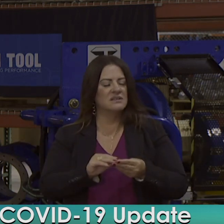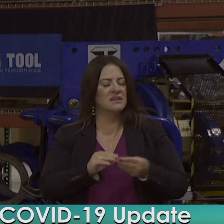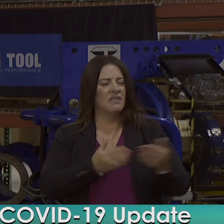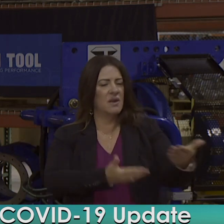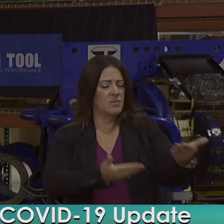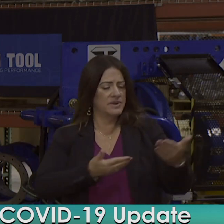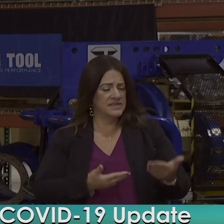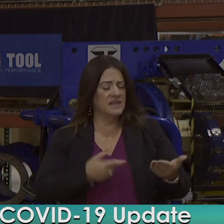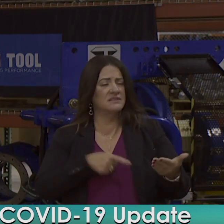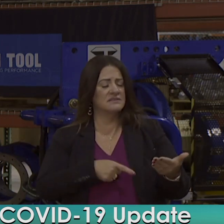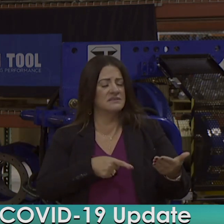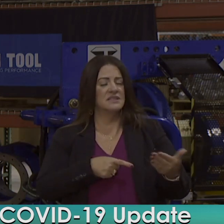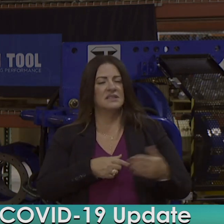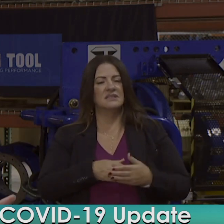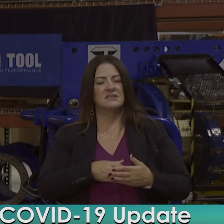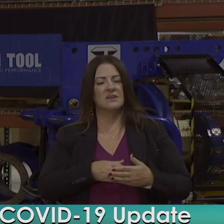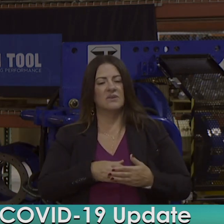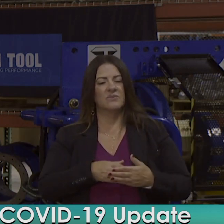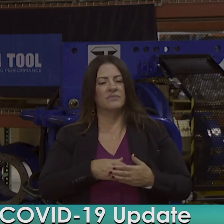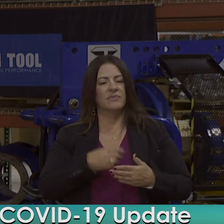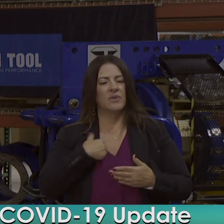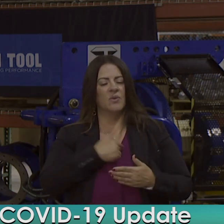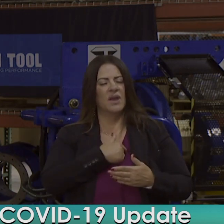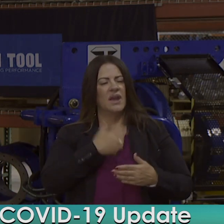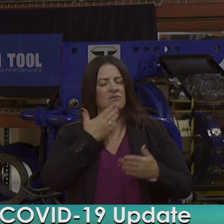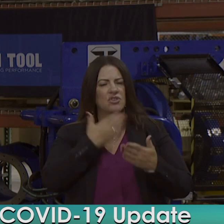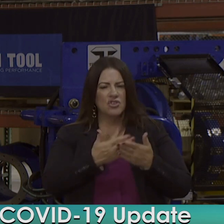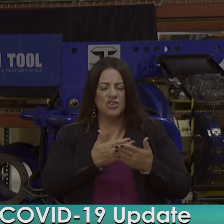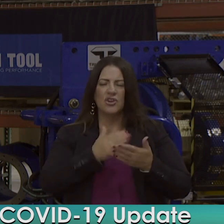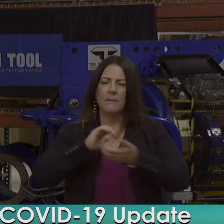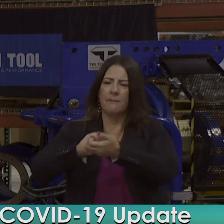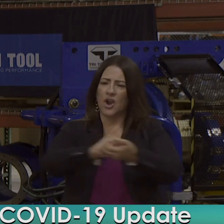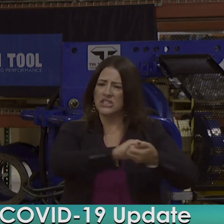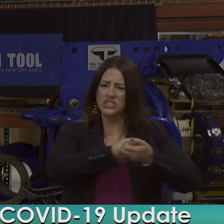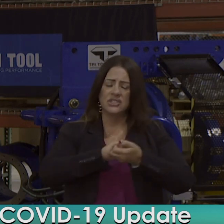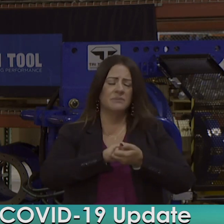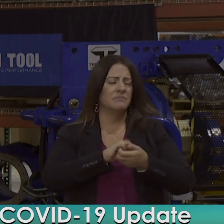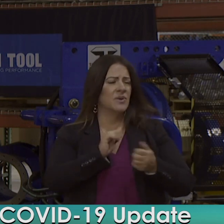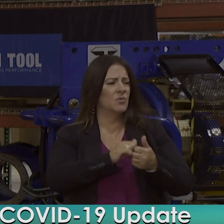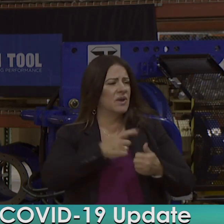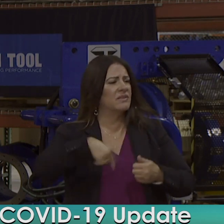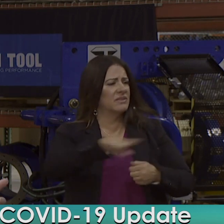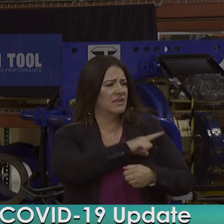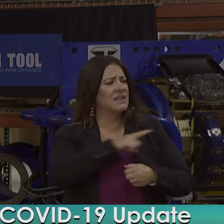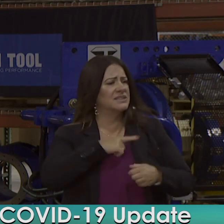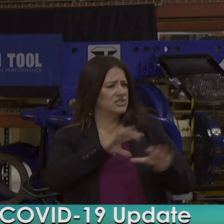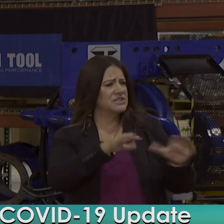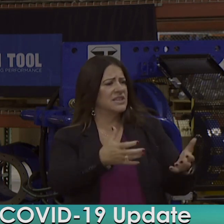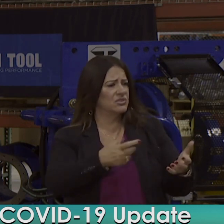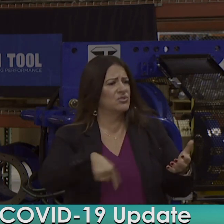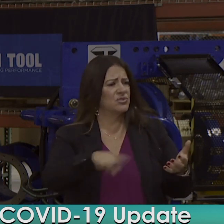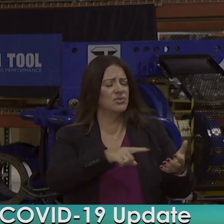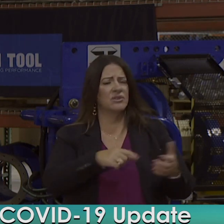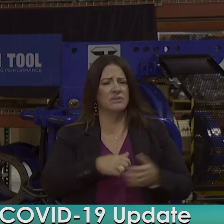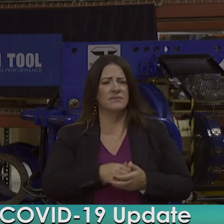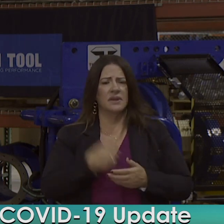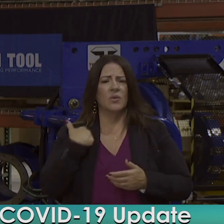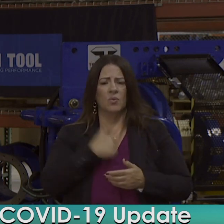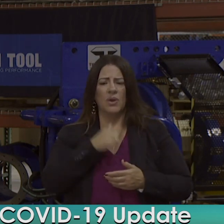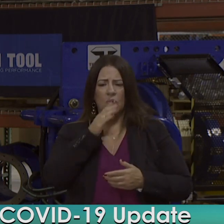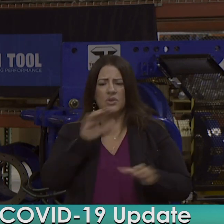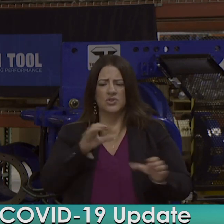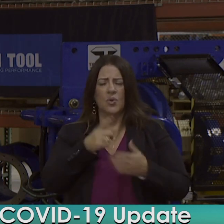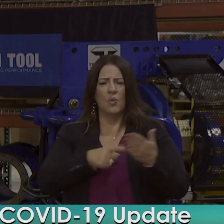we have authority and we have great spirit of partnership with legislative leaders to do what we must to keep people